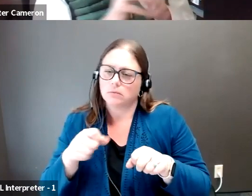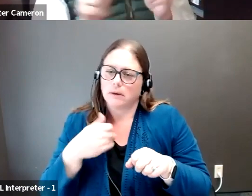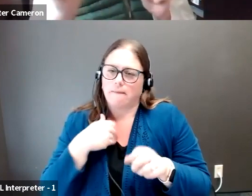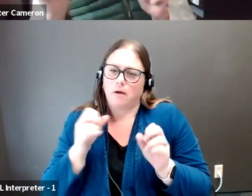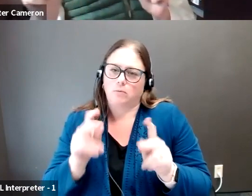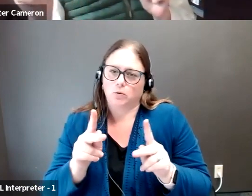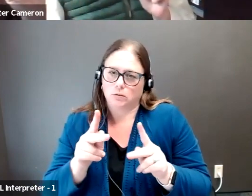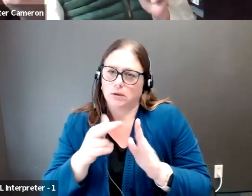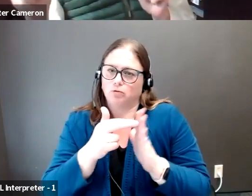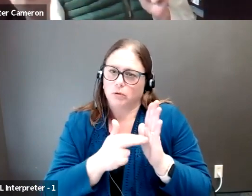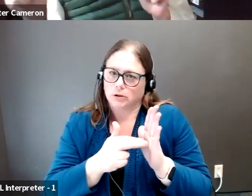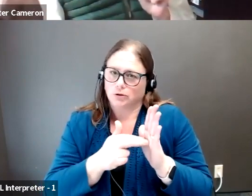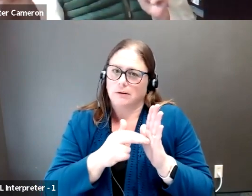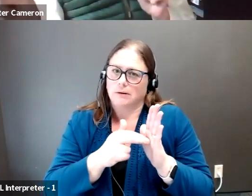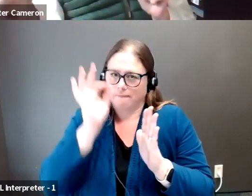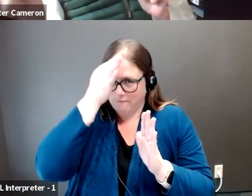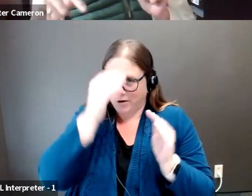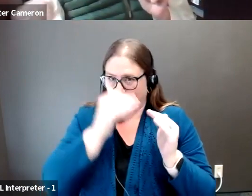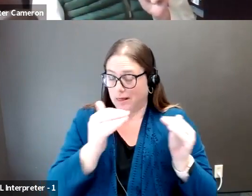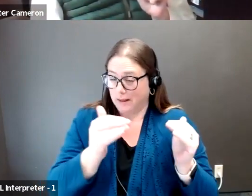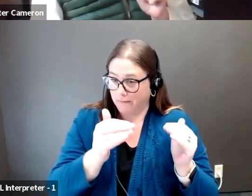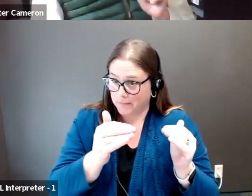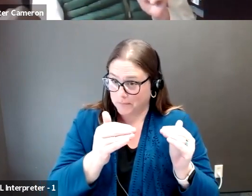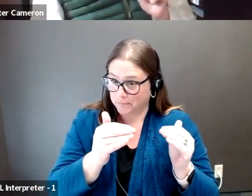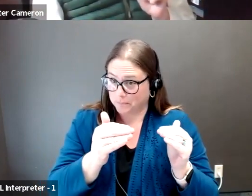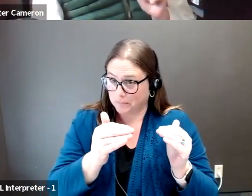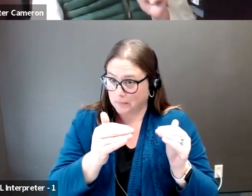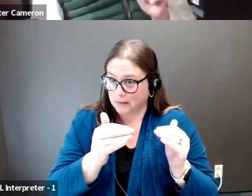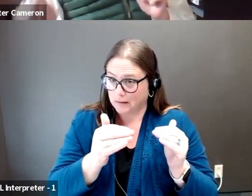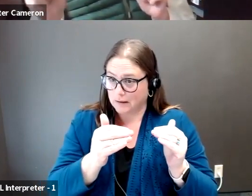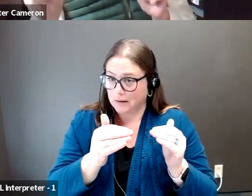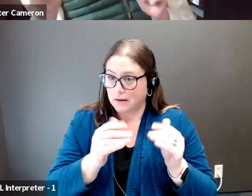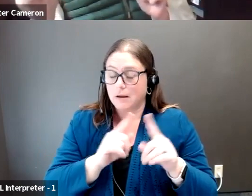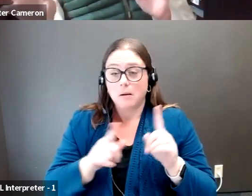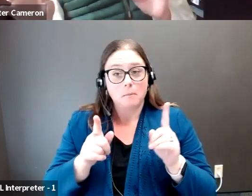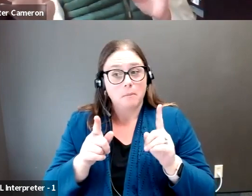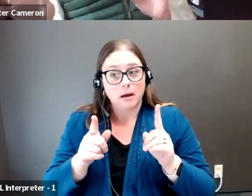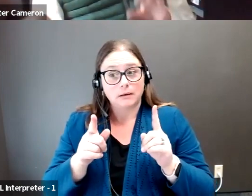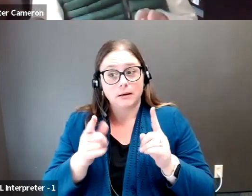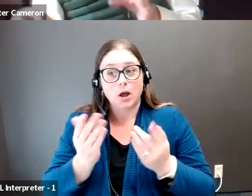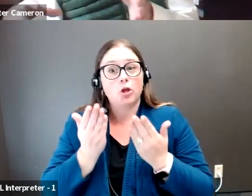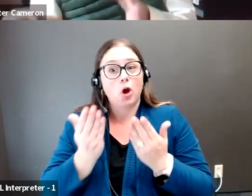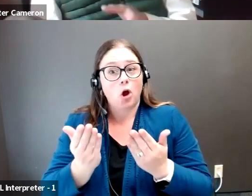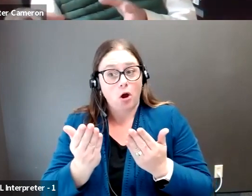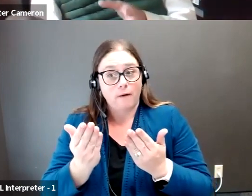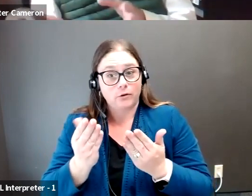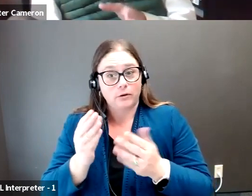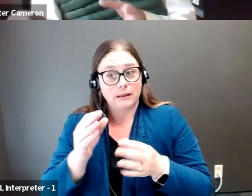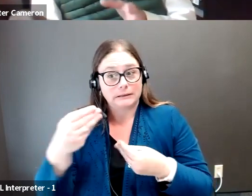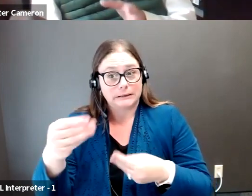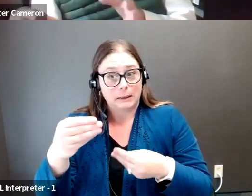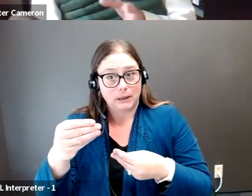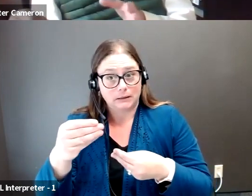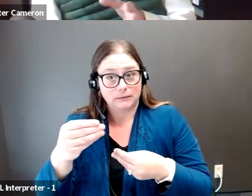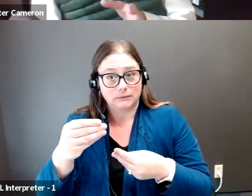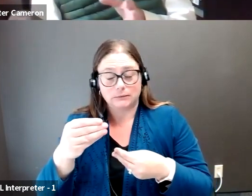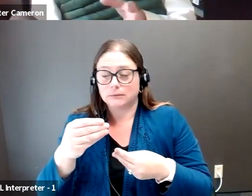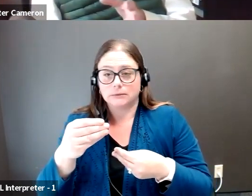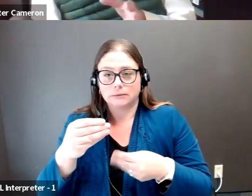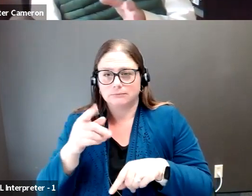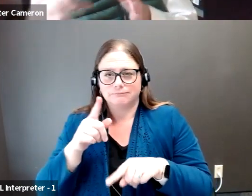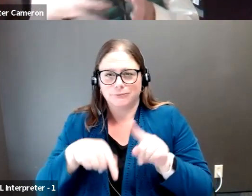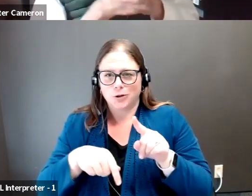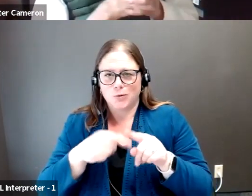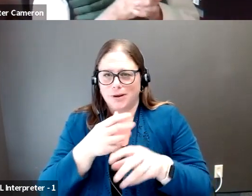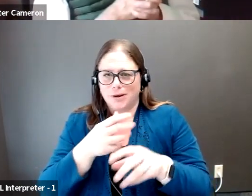Awesome, thank But, you. but you don't get the offering statement option in Ontario. That's right, I should mention that, because only in Ontario is the offering statement